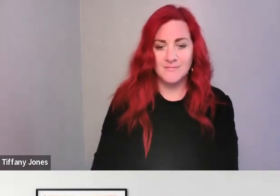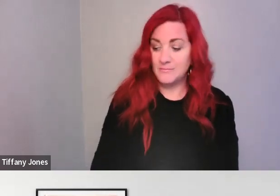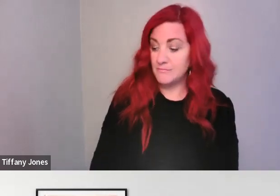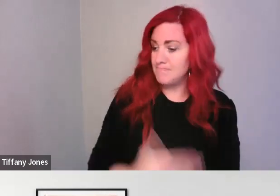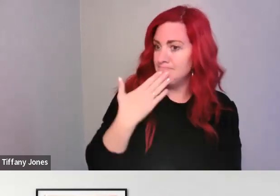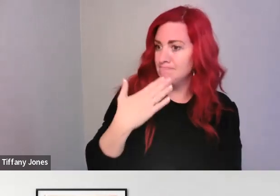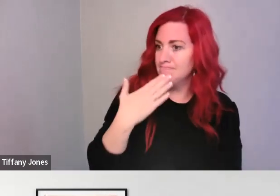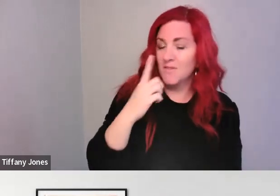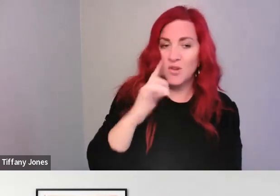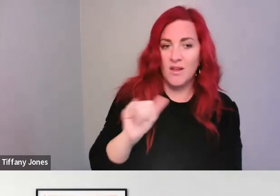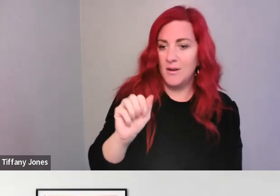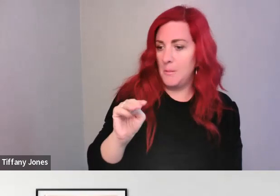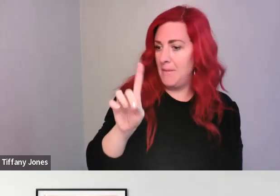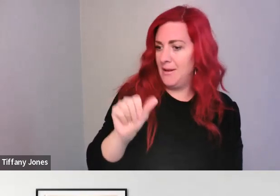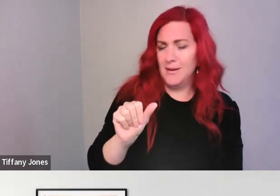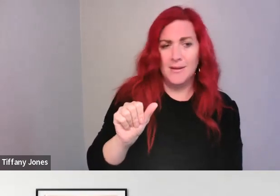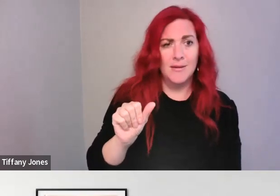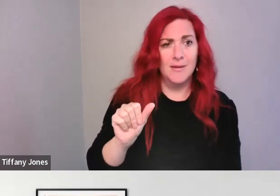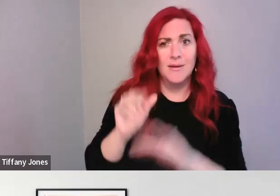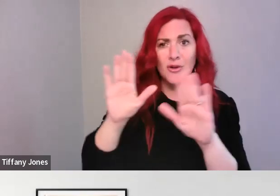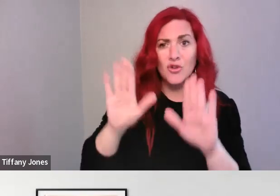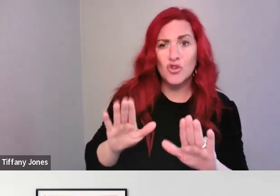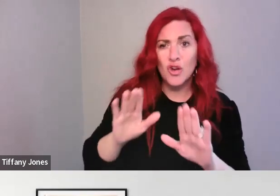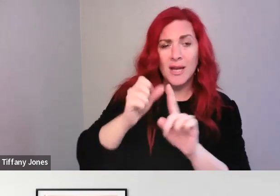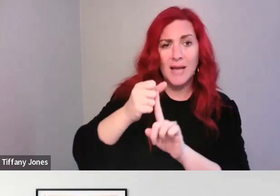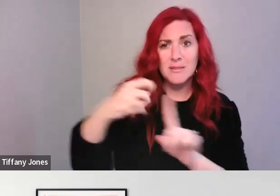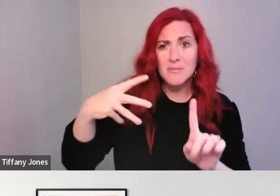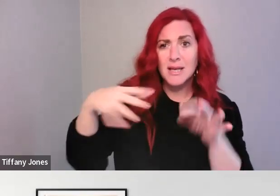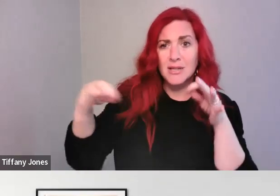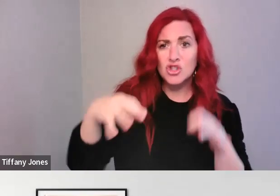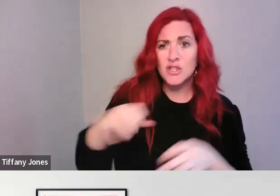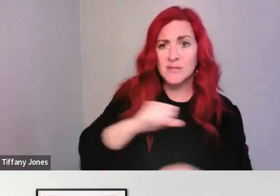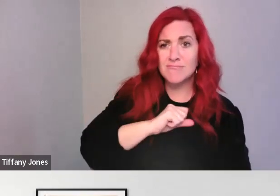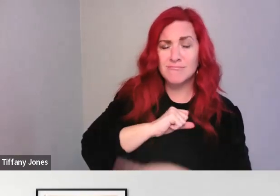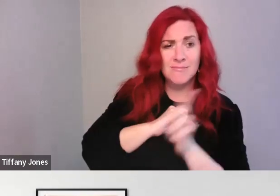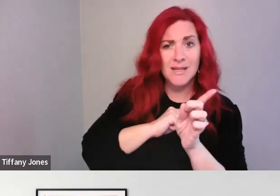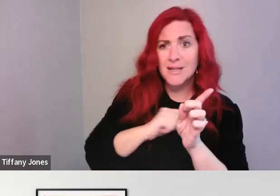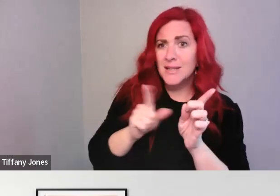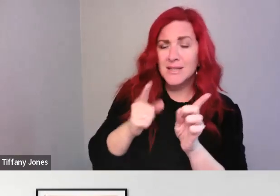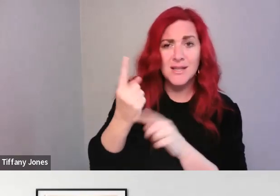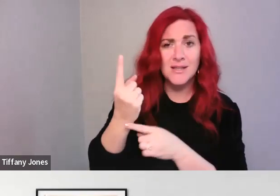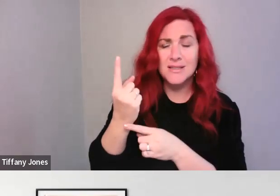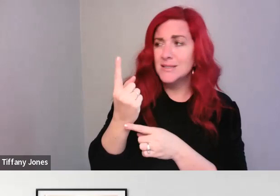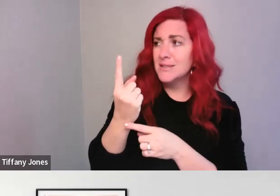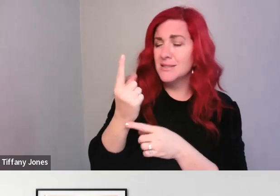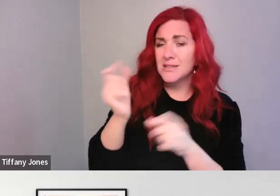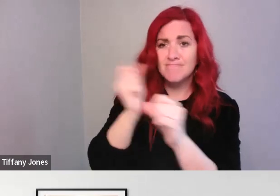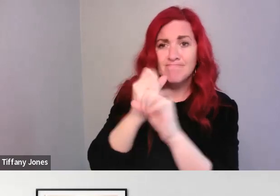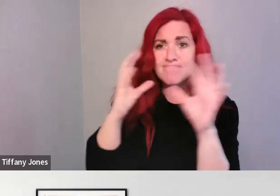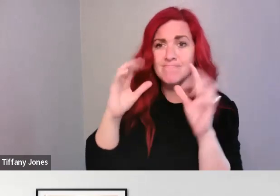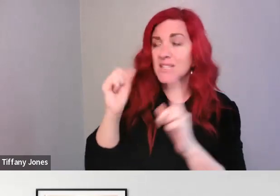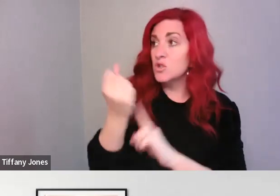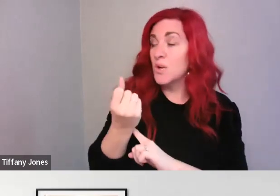Thank you for that, Amanda, and such a great explanation, because I know it can be one of those situations where parents just